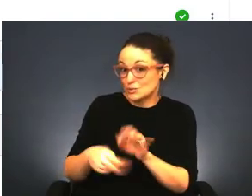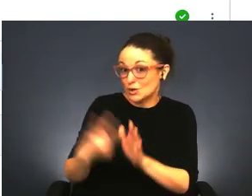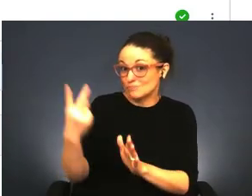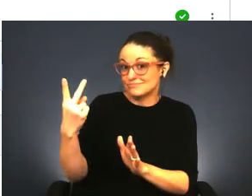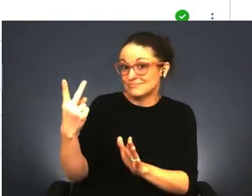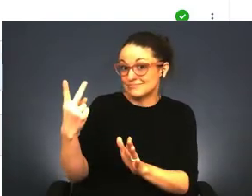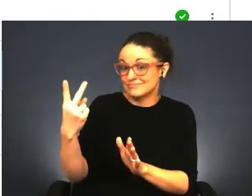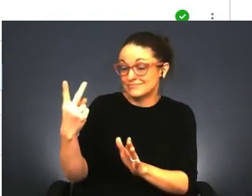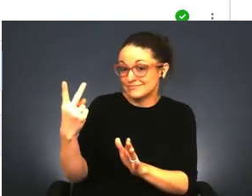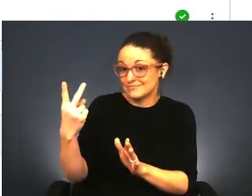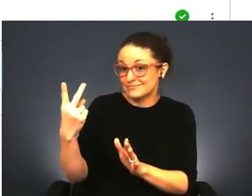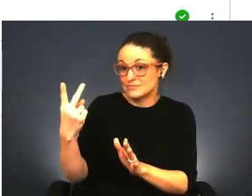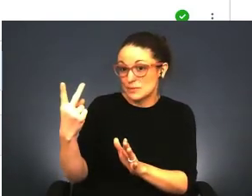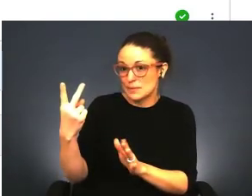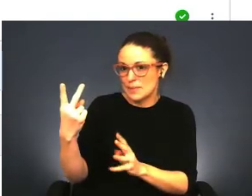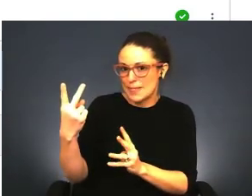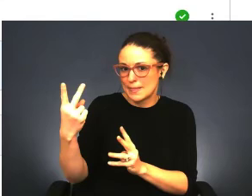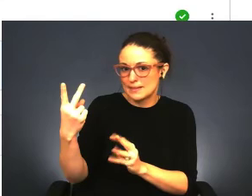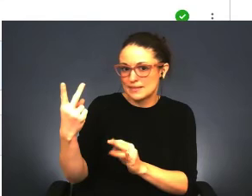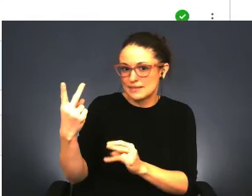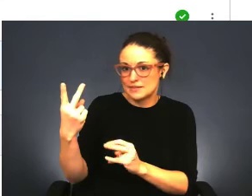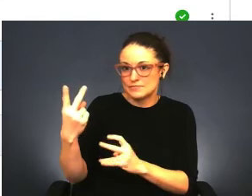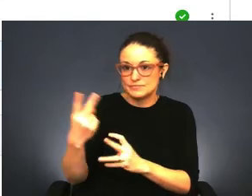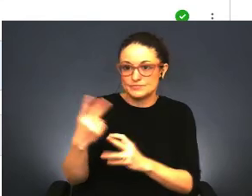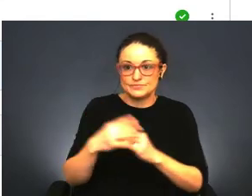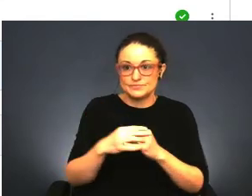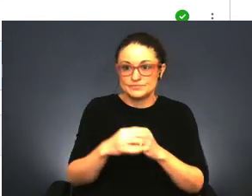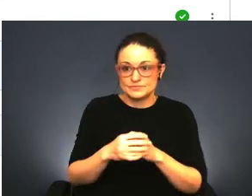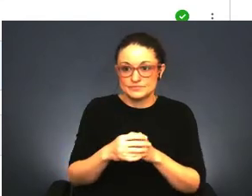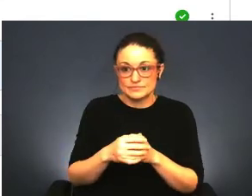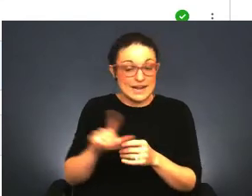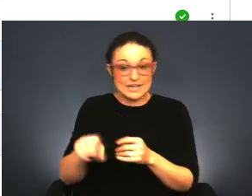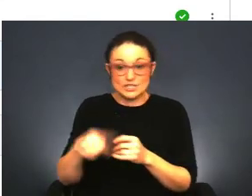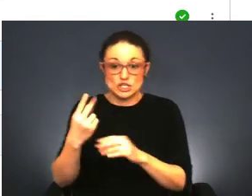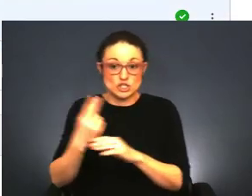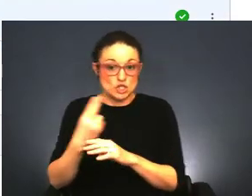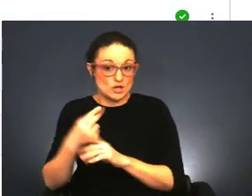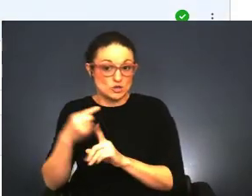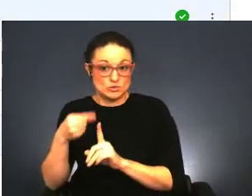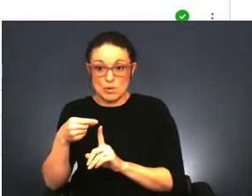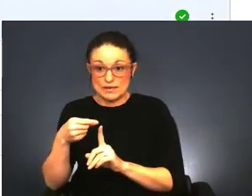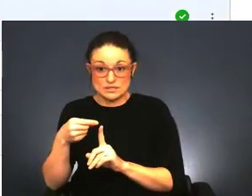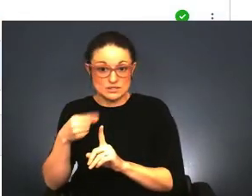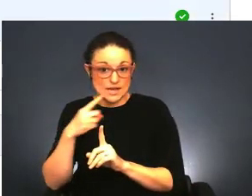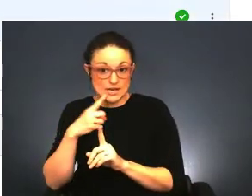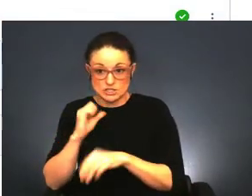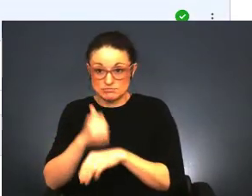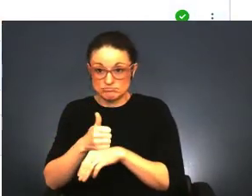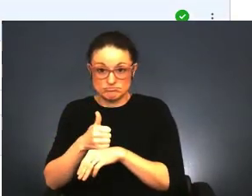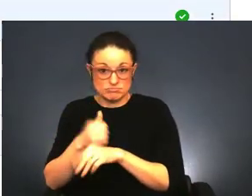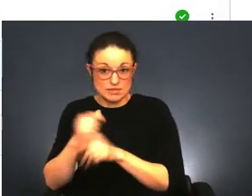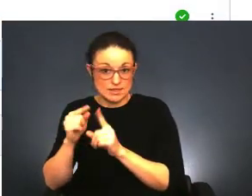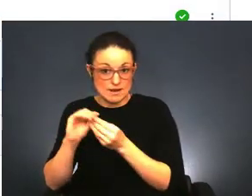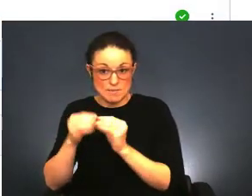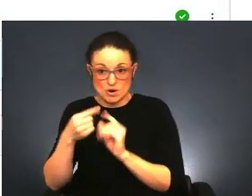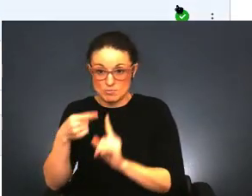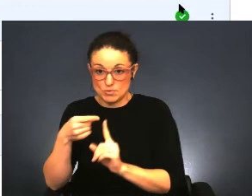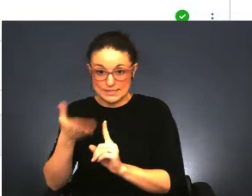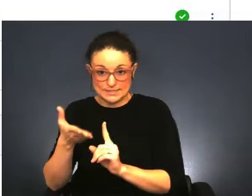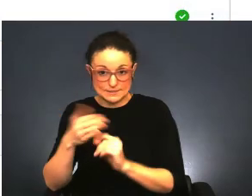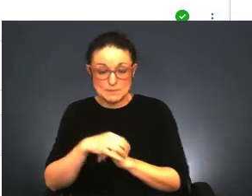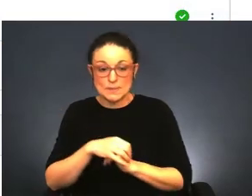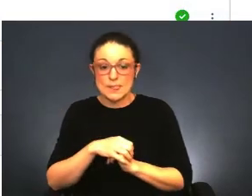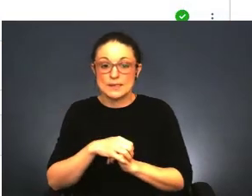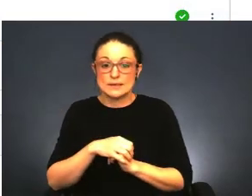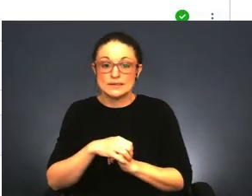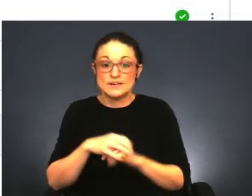midterm, and I've done that just with points. Okay, taken together, the exams are